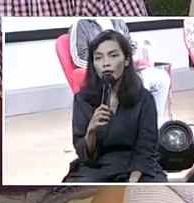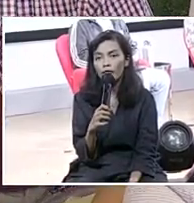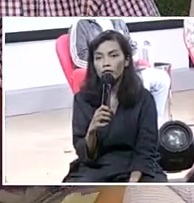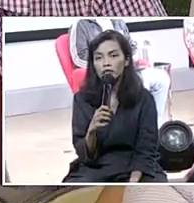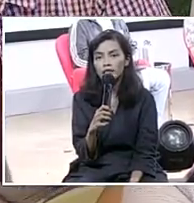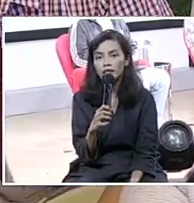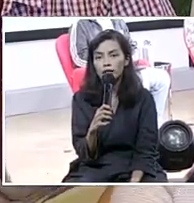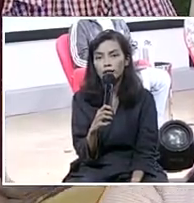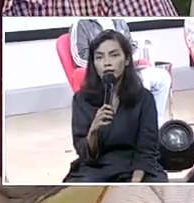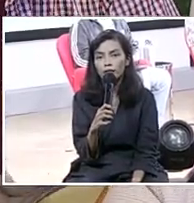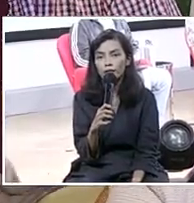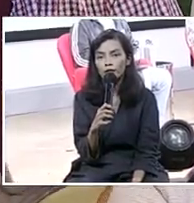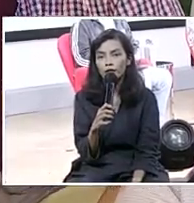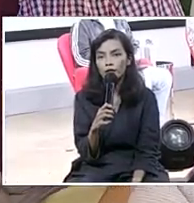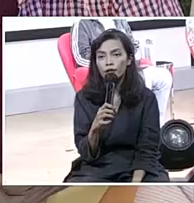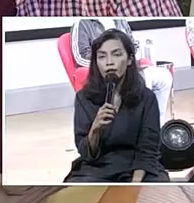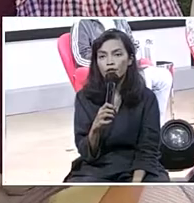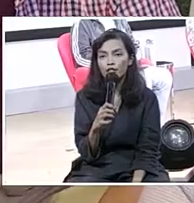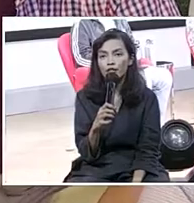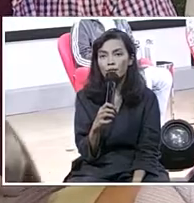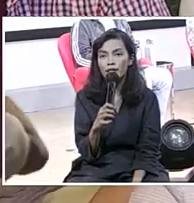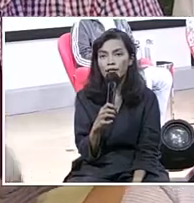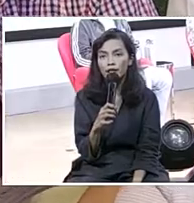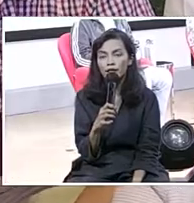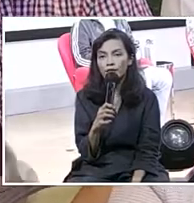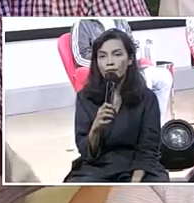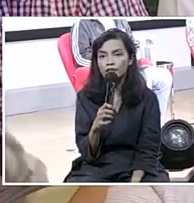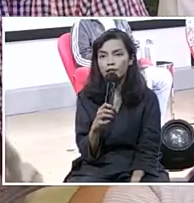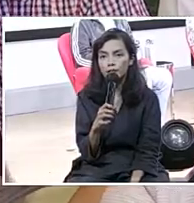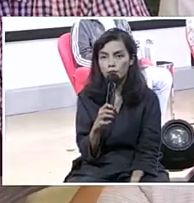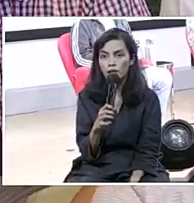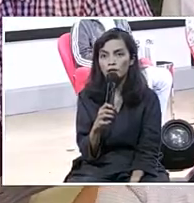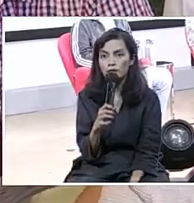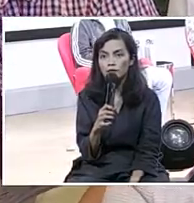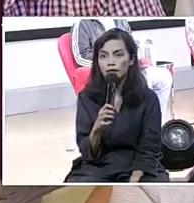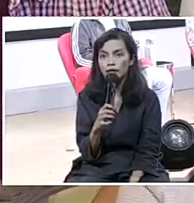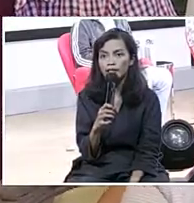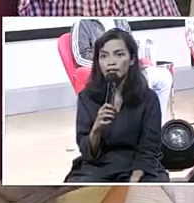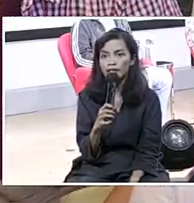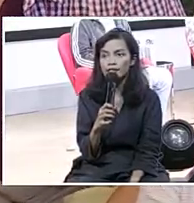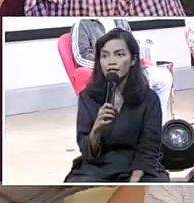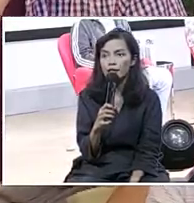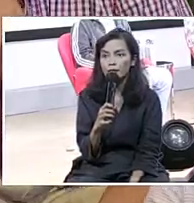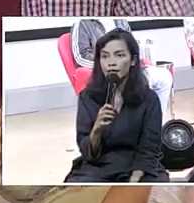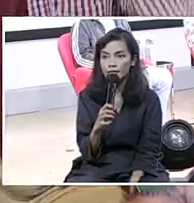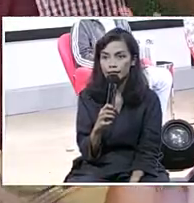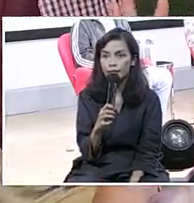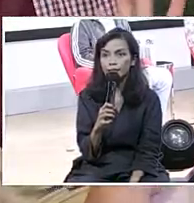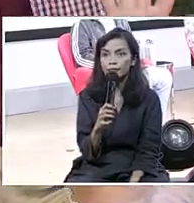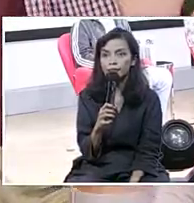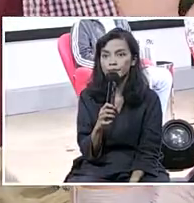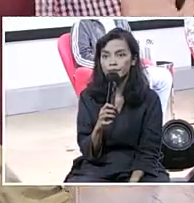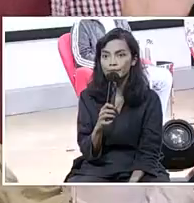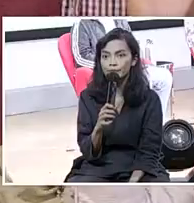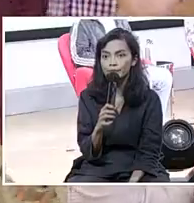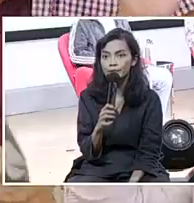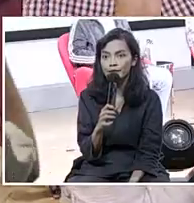I'm a founder of Indonesian deaf basketball, and here's my team